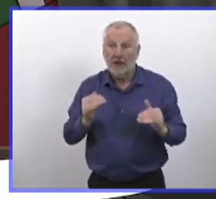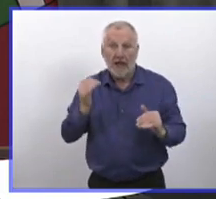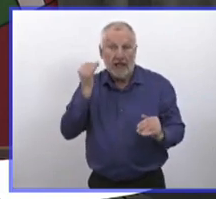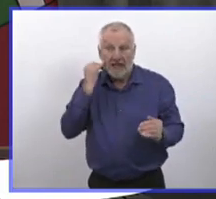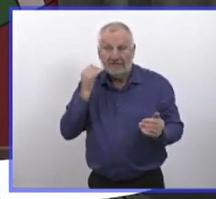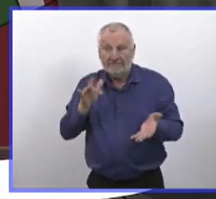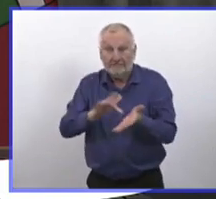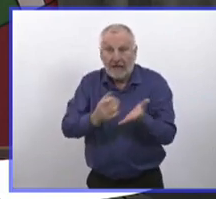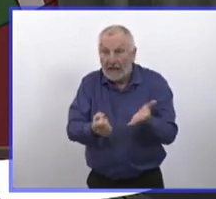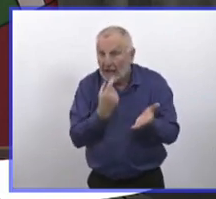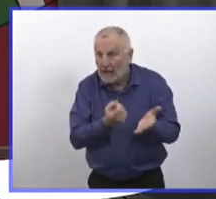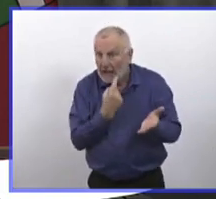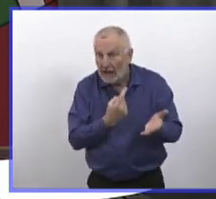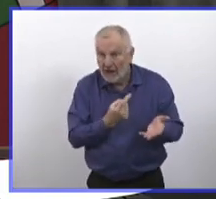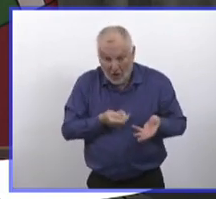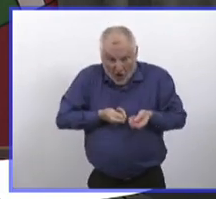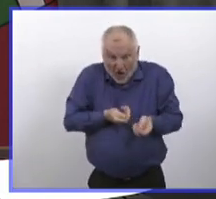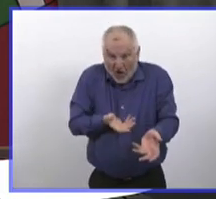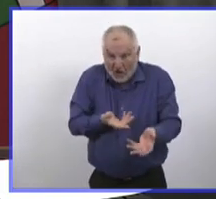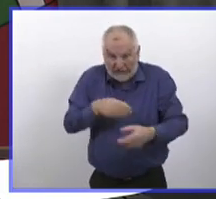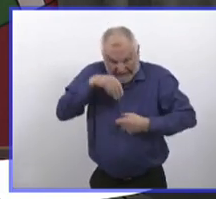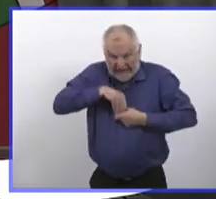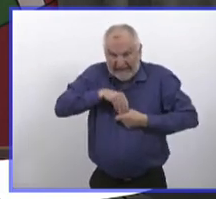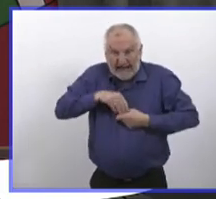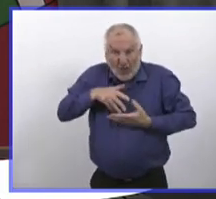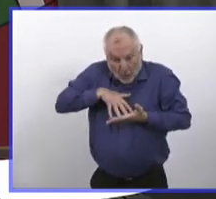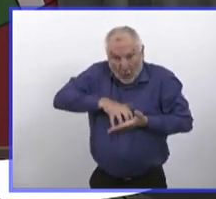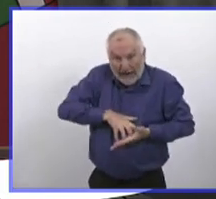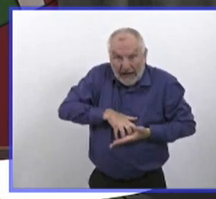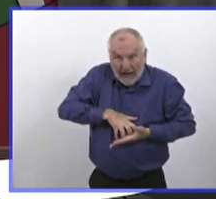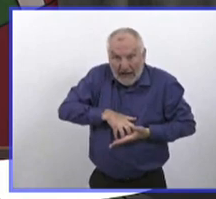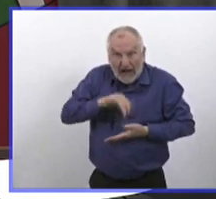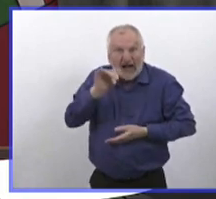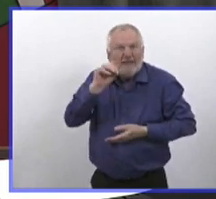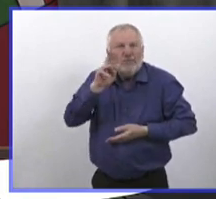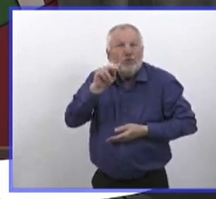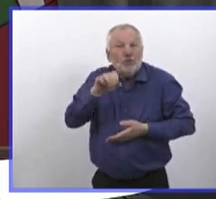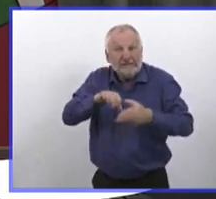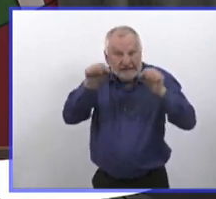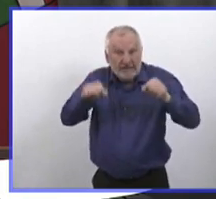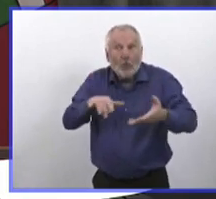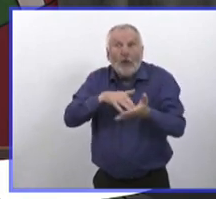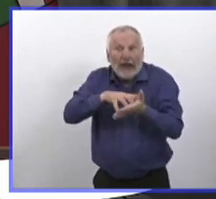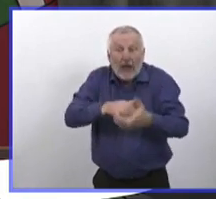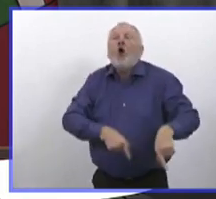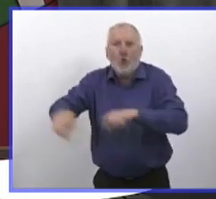significantly immunosuppressed, and we have a list of medications that we will be circulating to our providers.